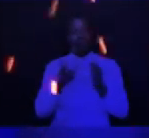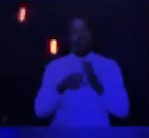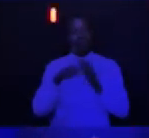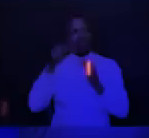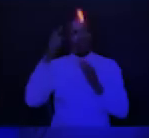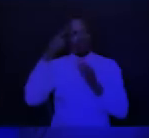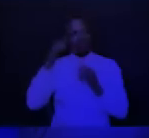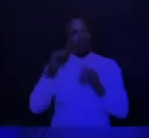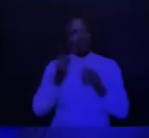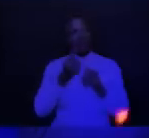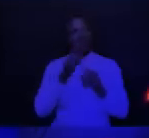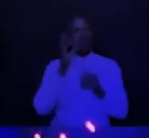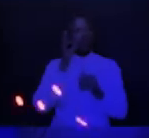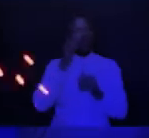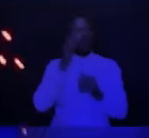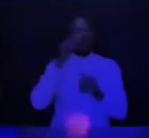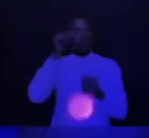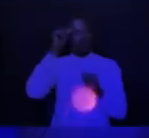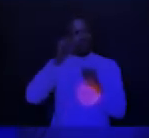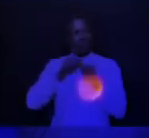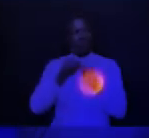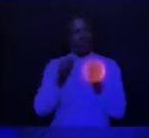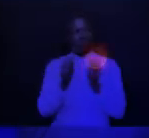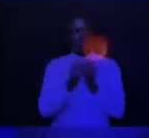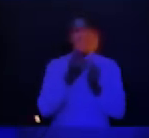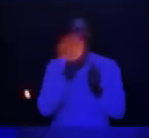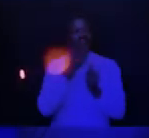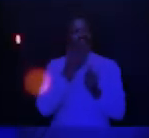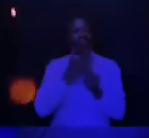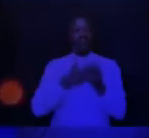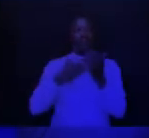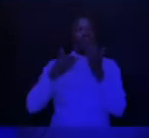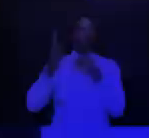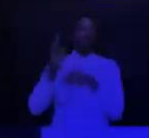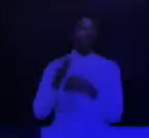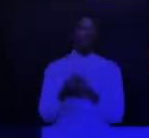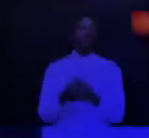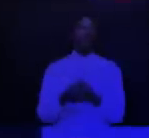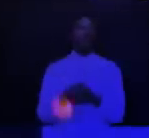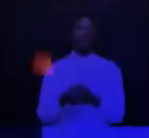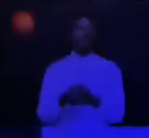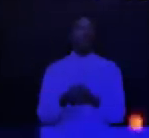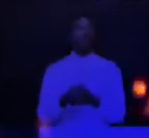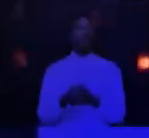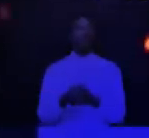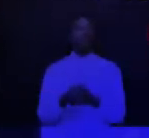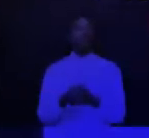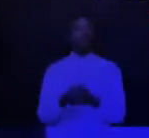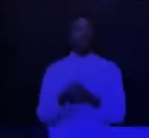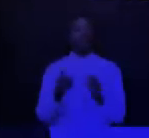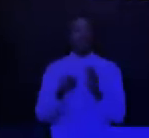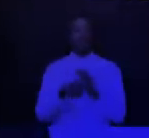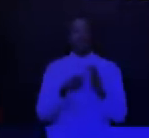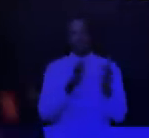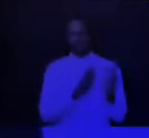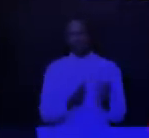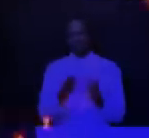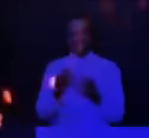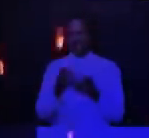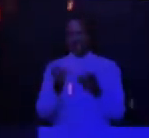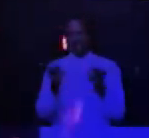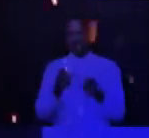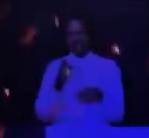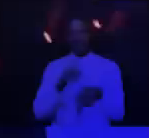first fruit. Remember me, you favor my God. Na mesese bria esese wodi